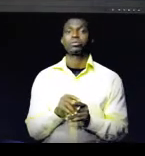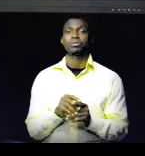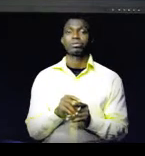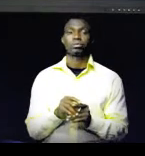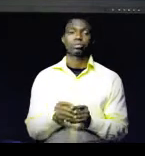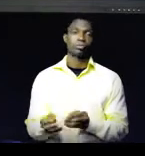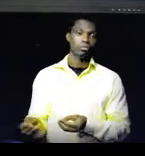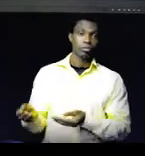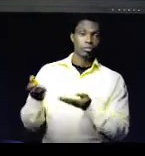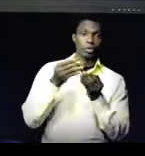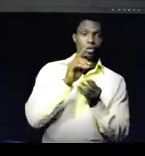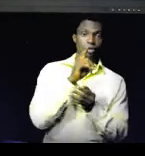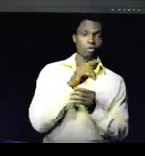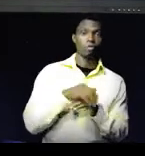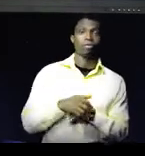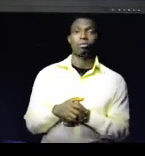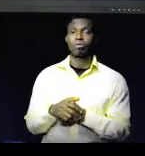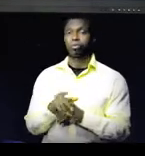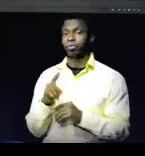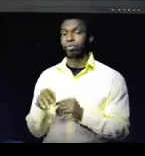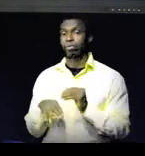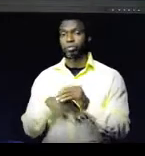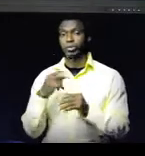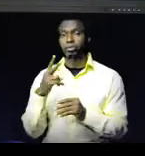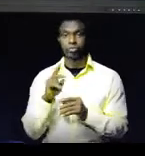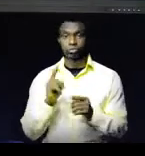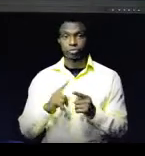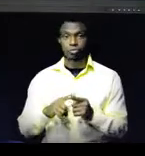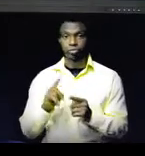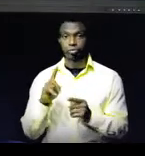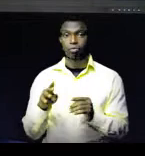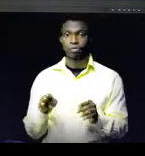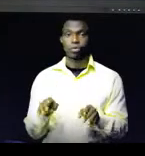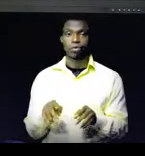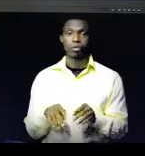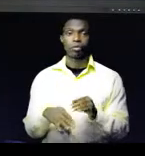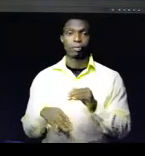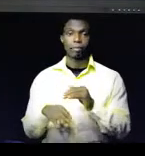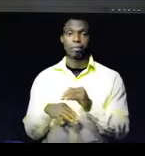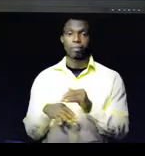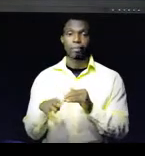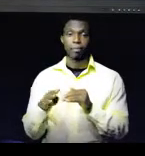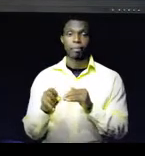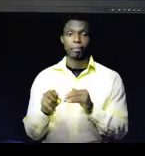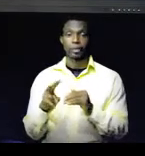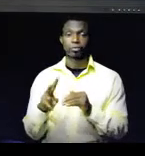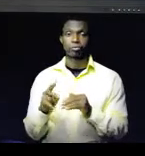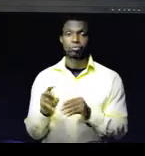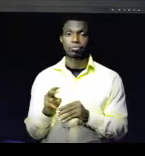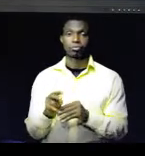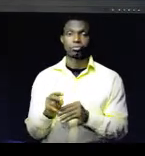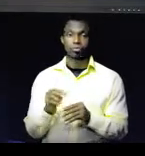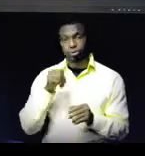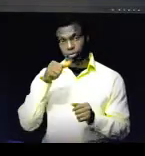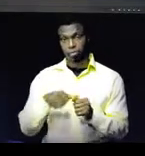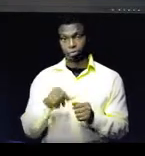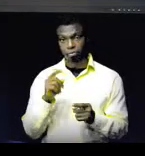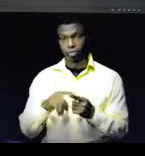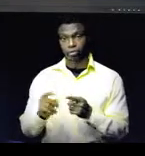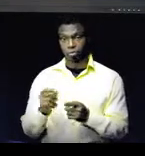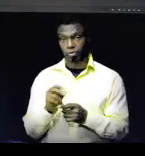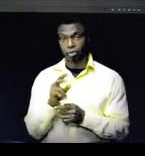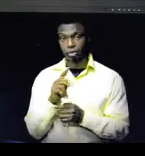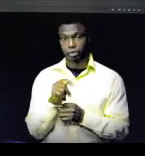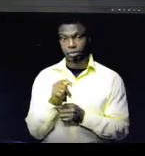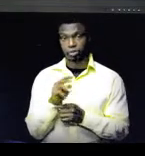we carry 1 to the next base. 1 base 2 plus 1 base 2 is 10 base 2. And plus 1, that's 11 in base 2. But remember to